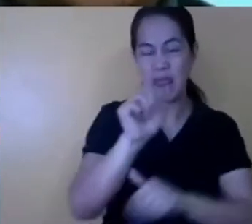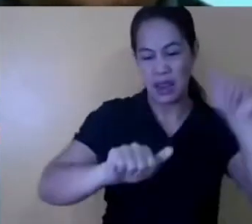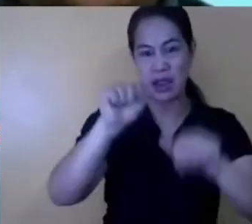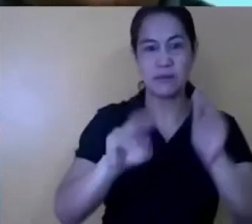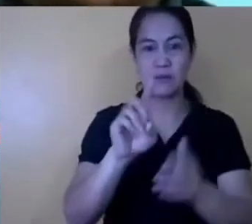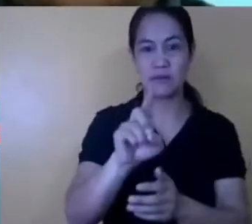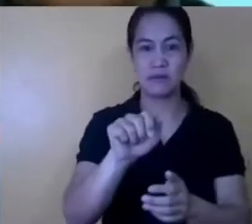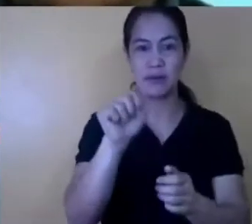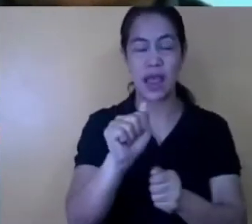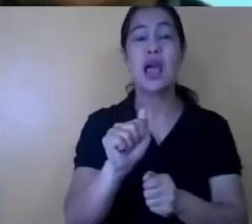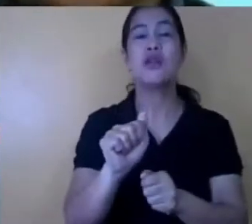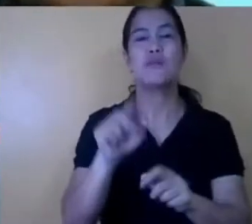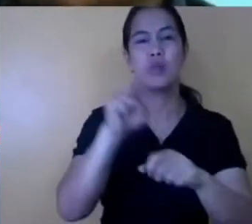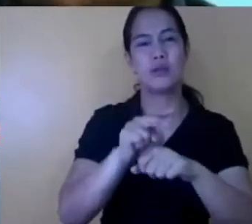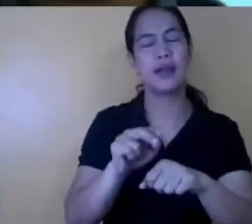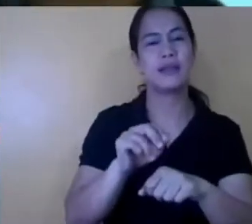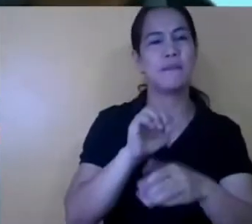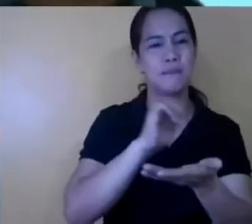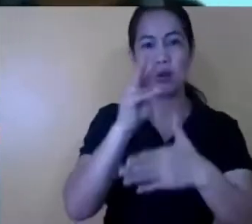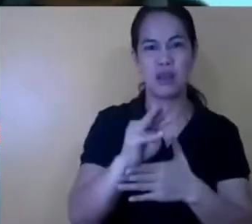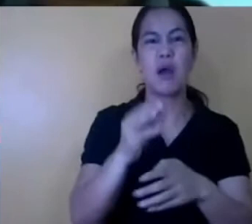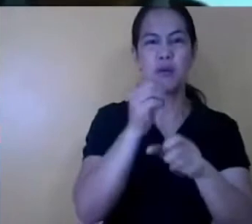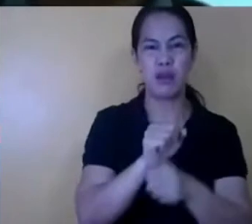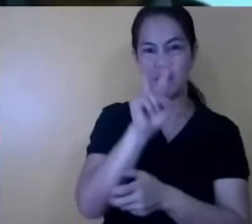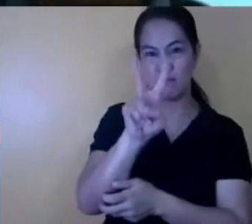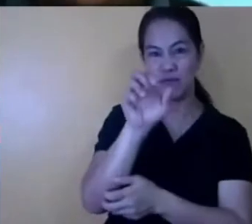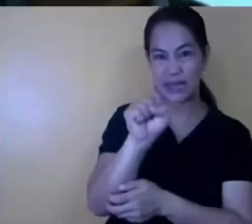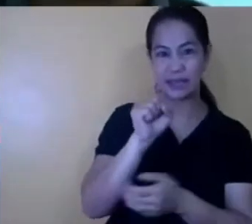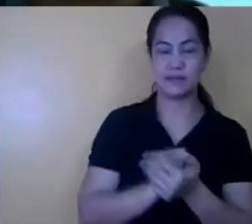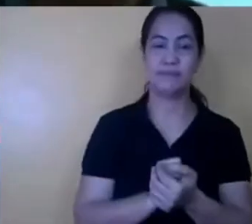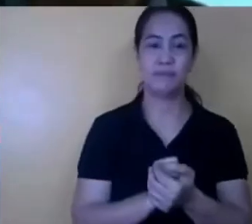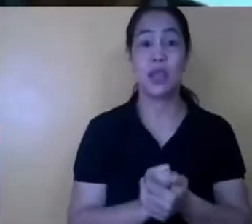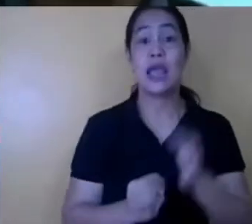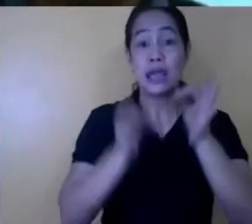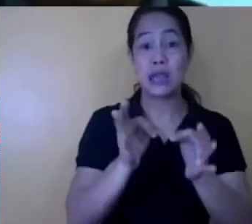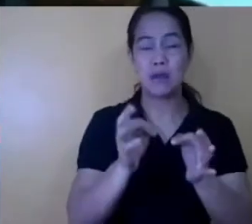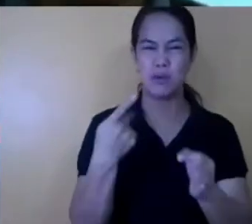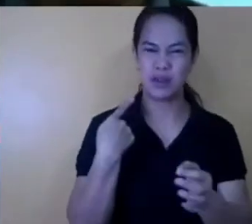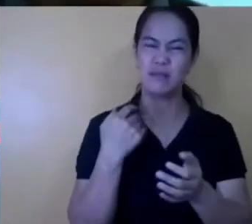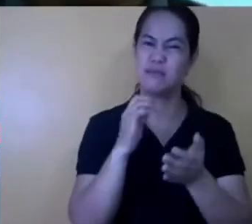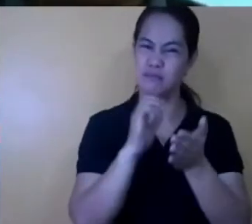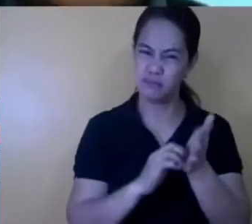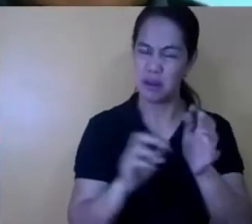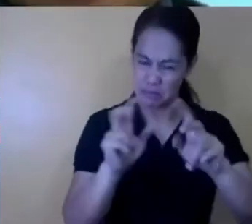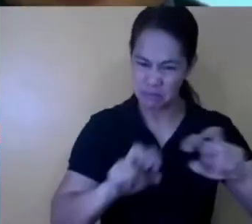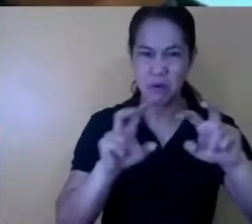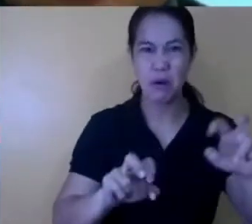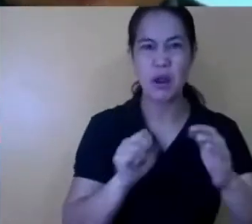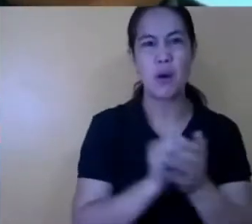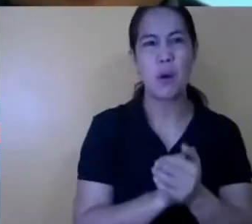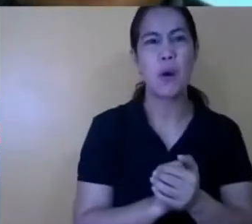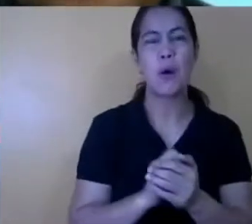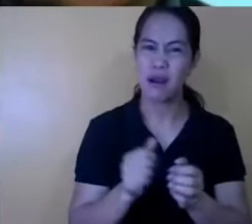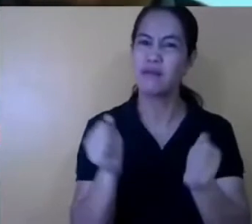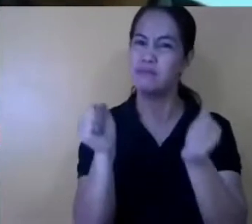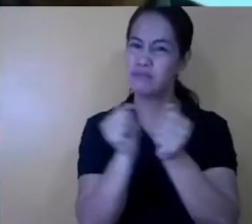practices and our programs, we get VS. If we at least explored intervention with our colleagues,